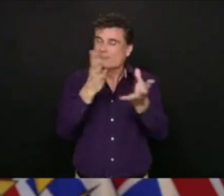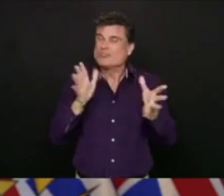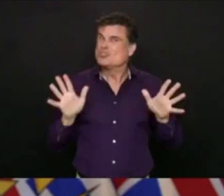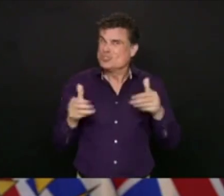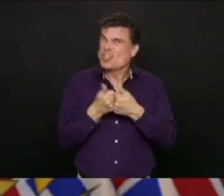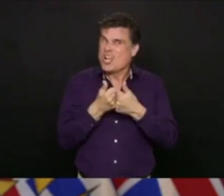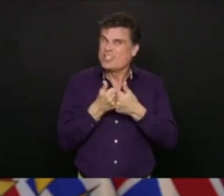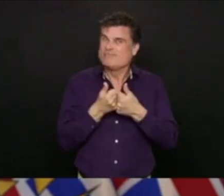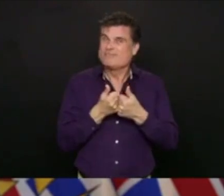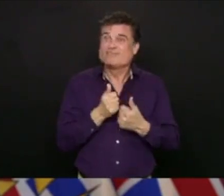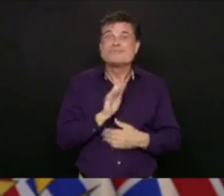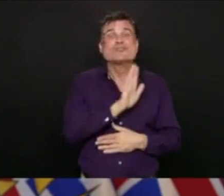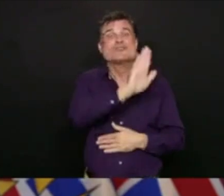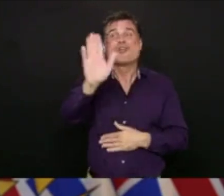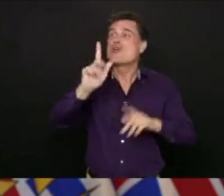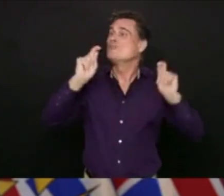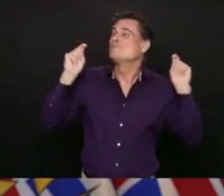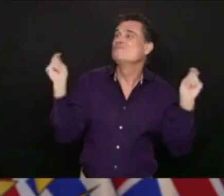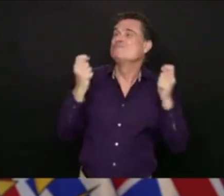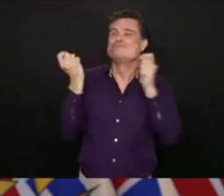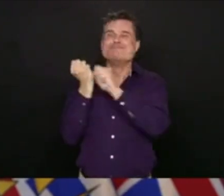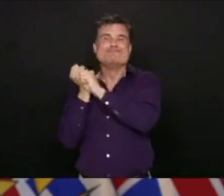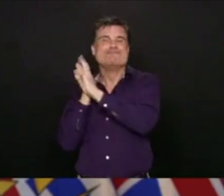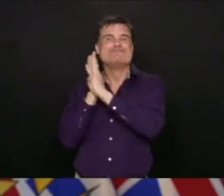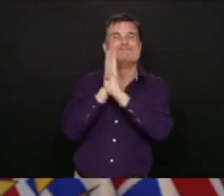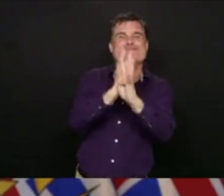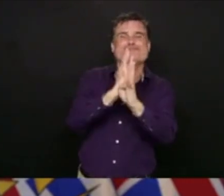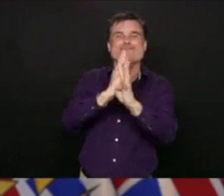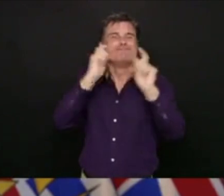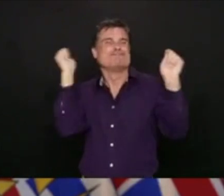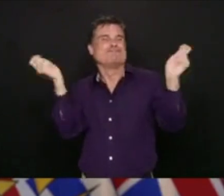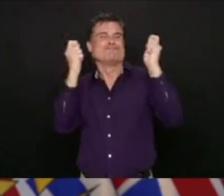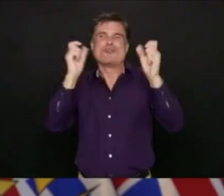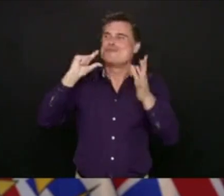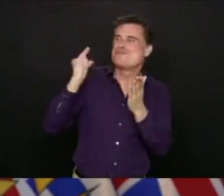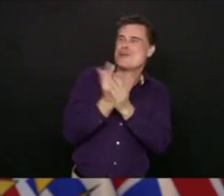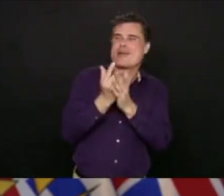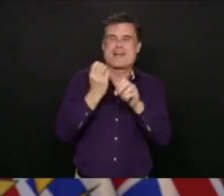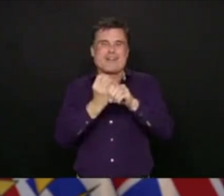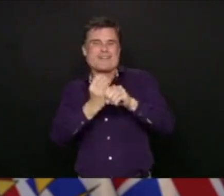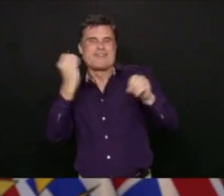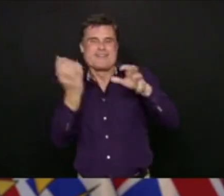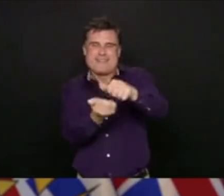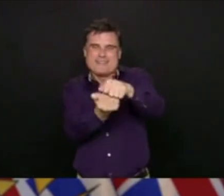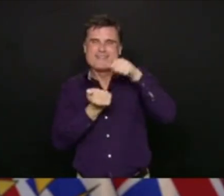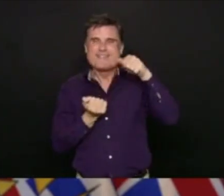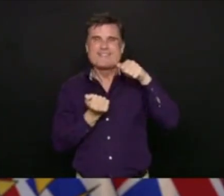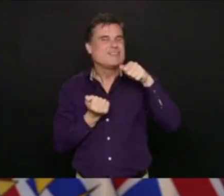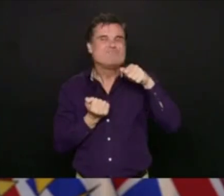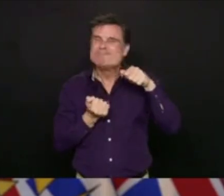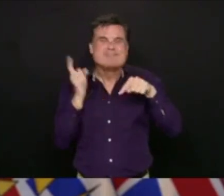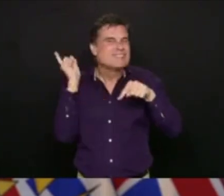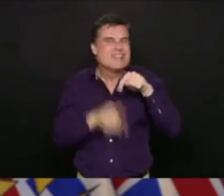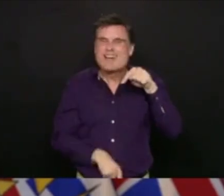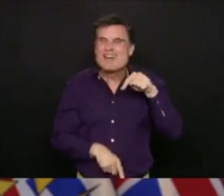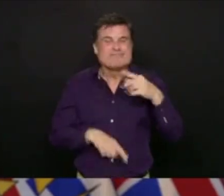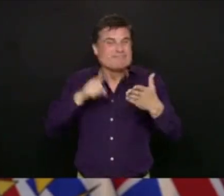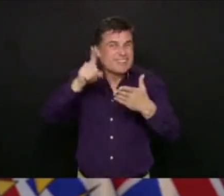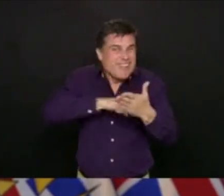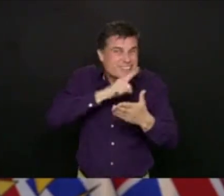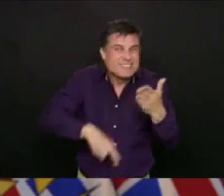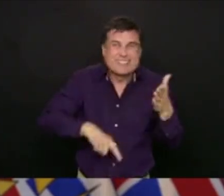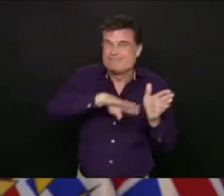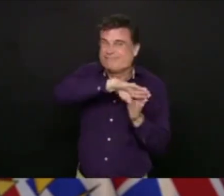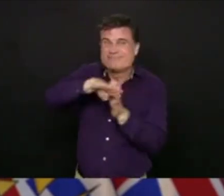that we would expect to have when we make this major transition from high school into the rest of our lives are on